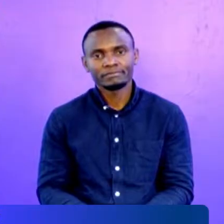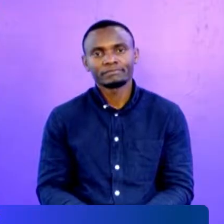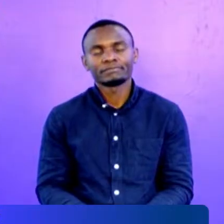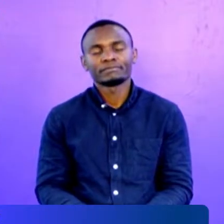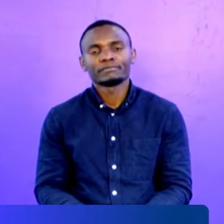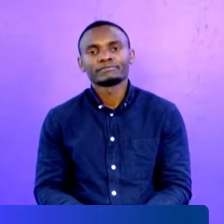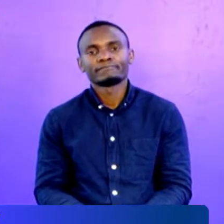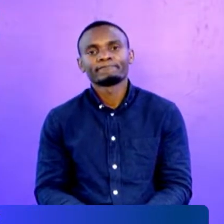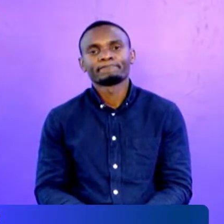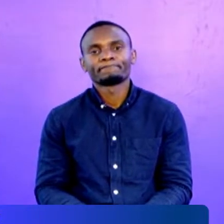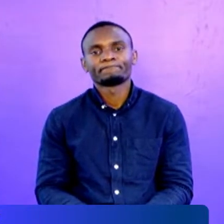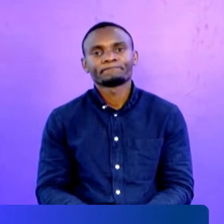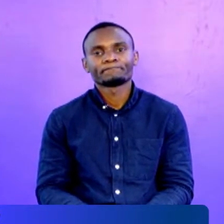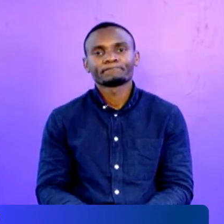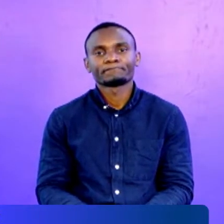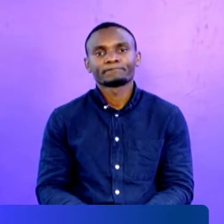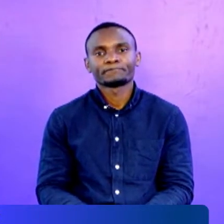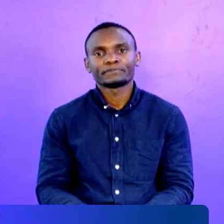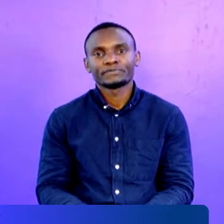Okay, great.